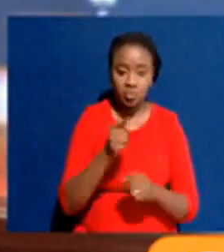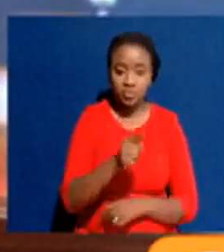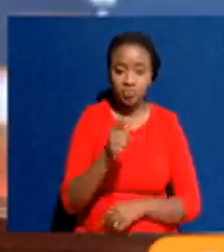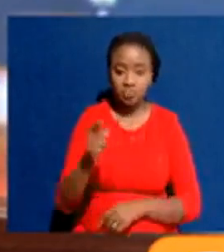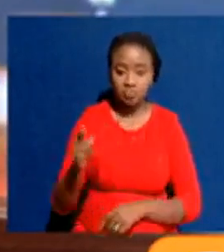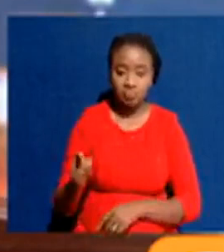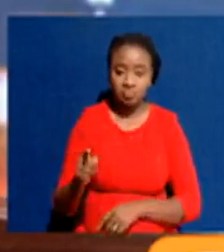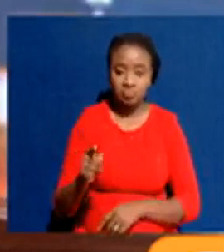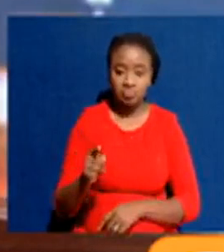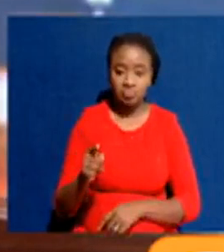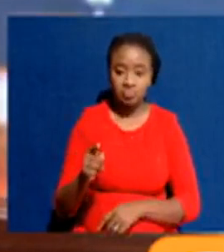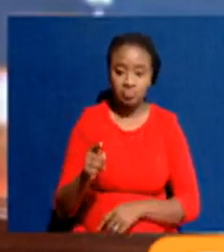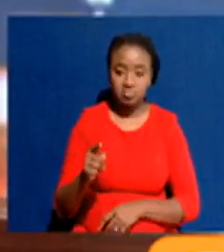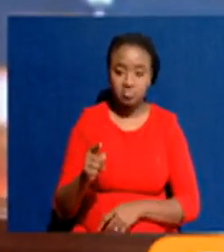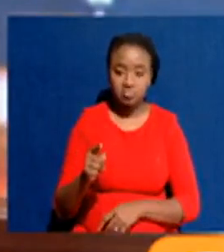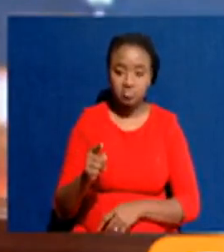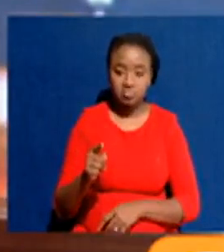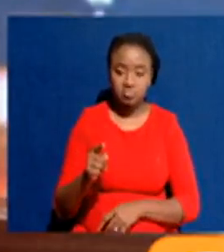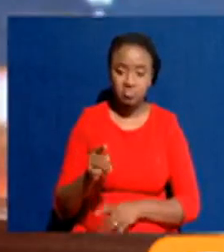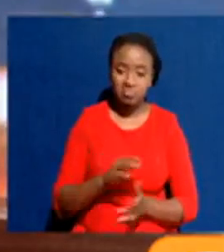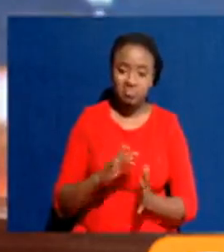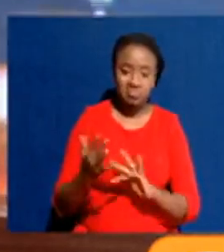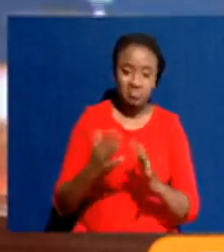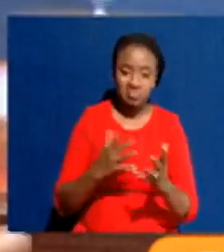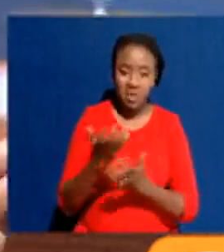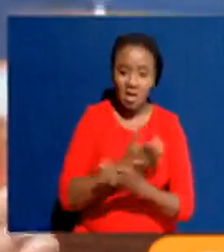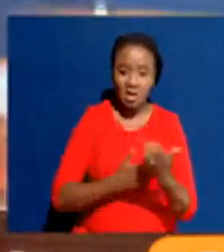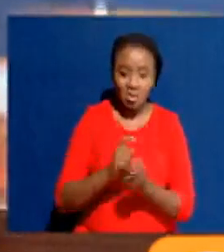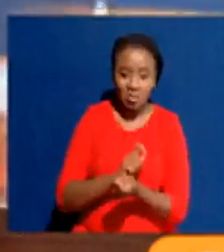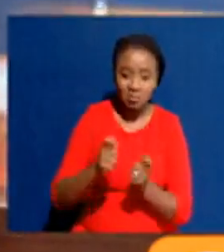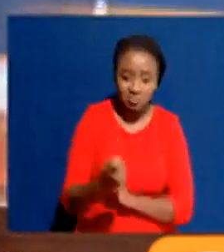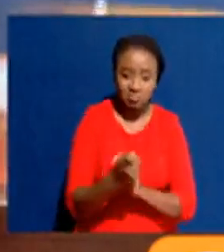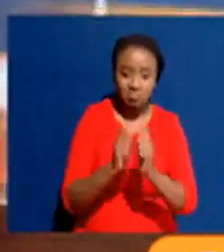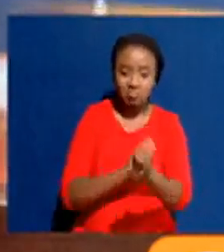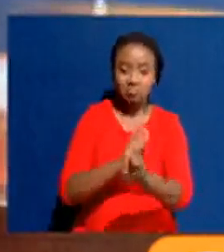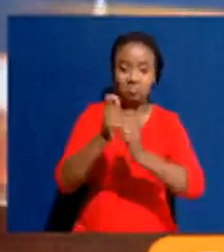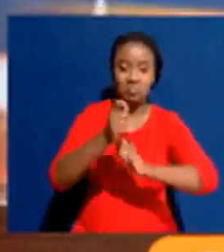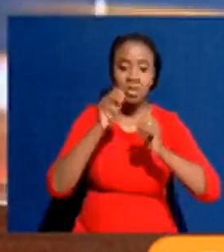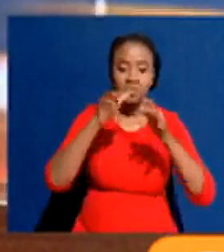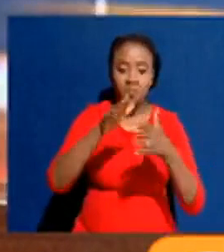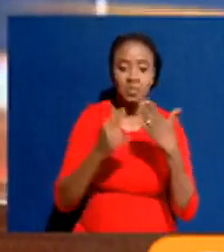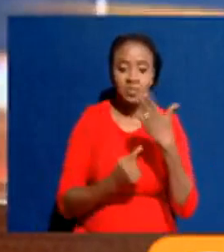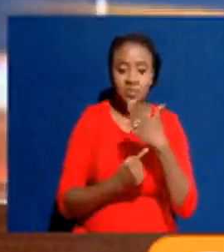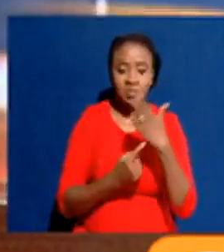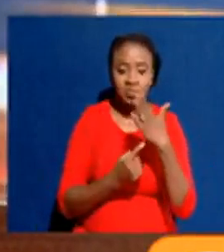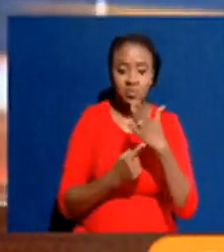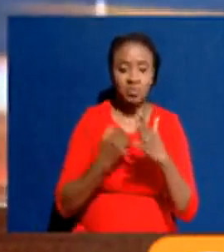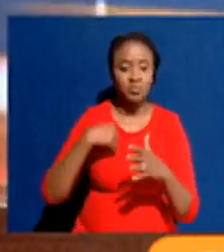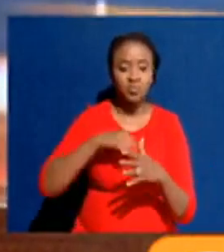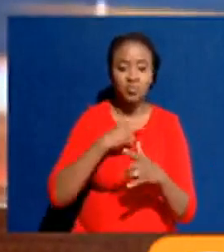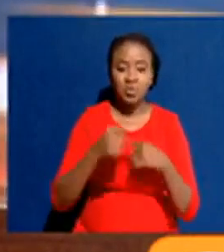they somehow the economy twists towards technology, and we are still disadvantaged. We still go bounce back, and we are